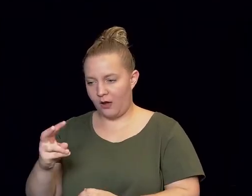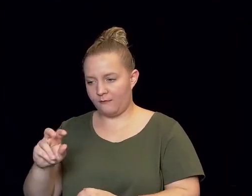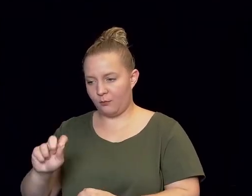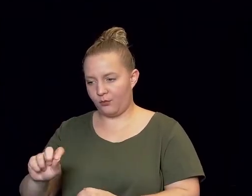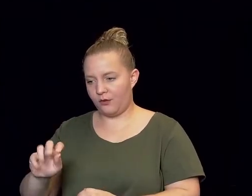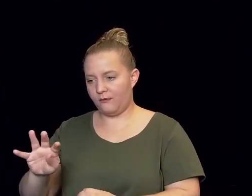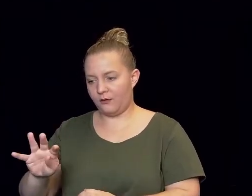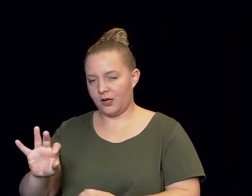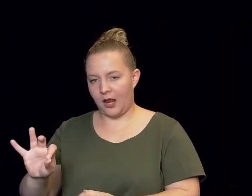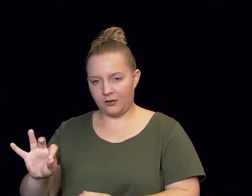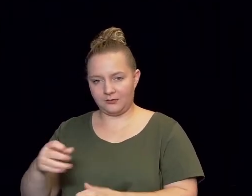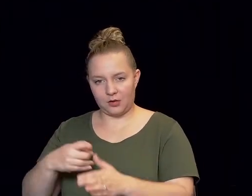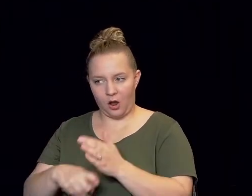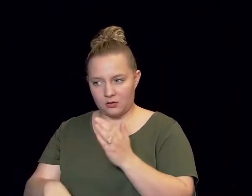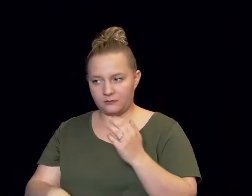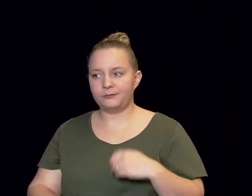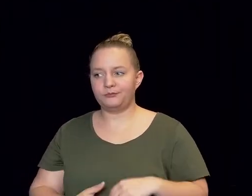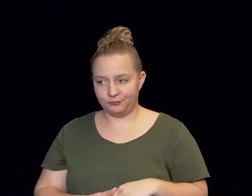$12.49.